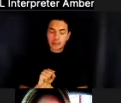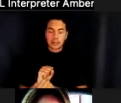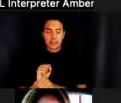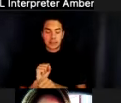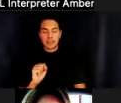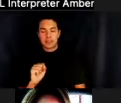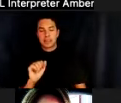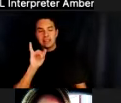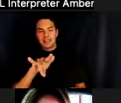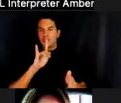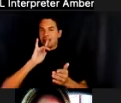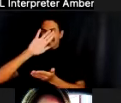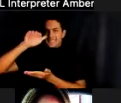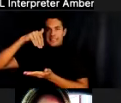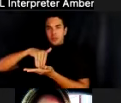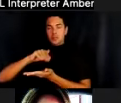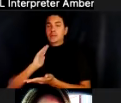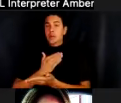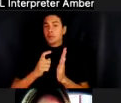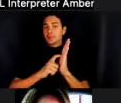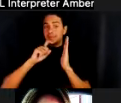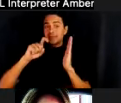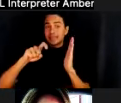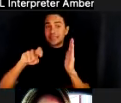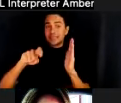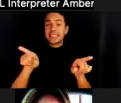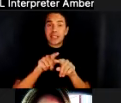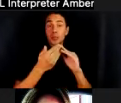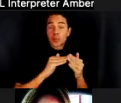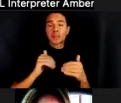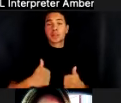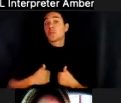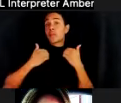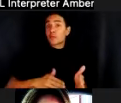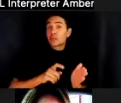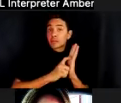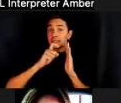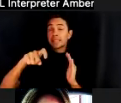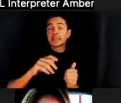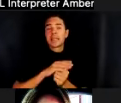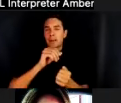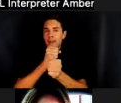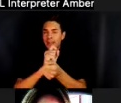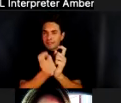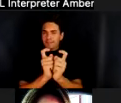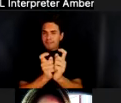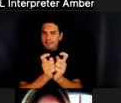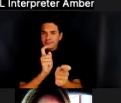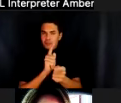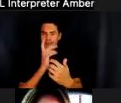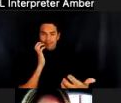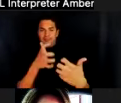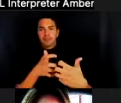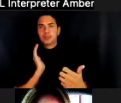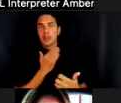that really center our needs, the community's needs, the survivors' needs, and making changes, right, to adapt it to our